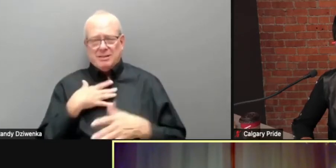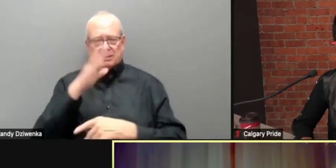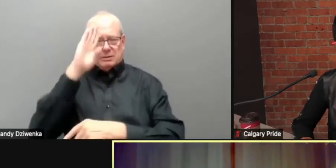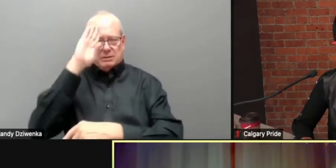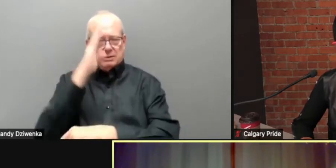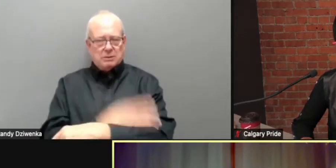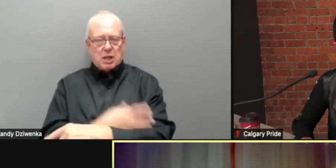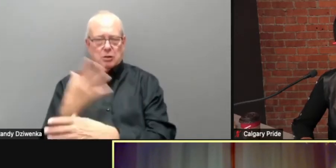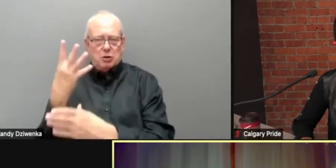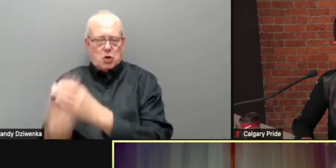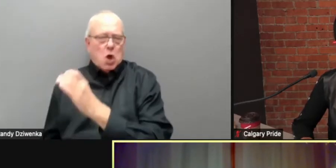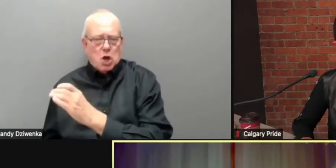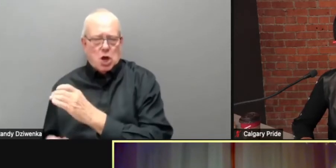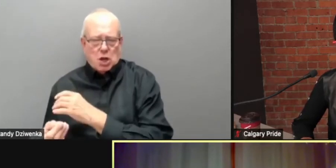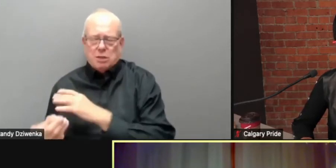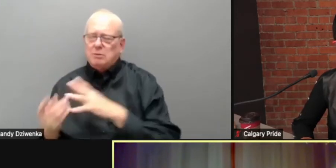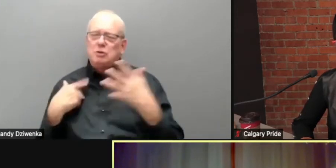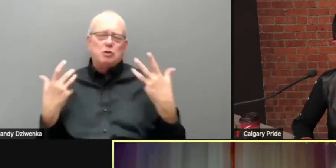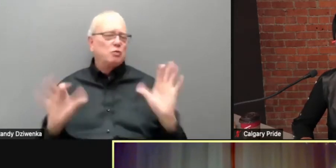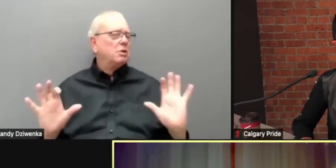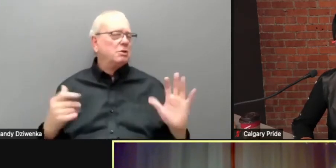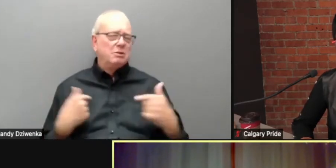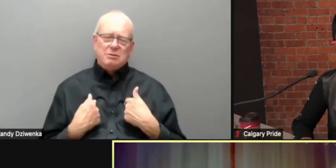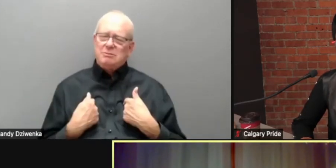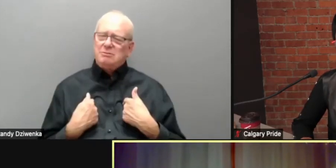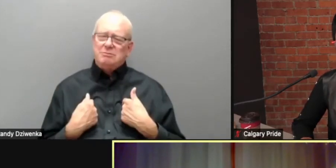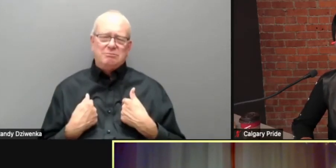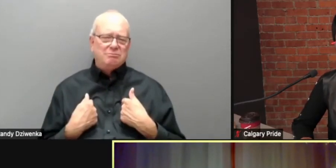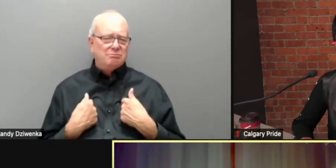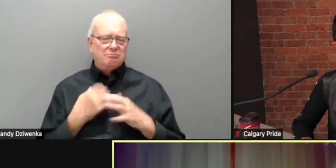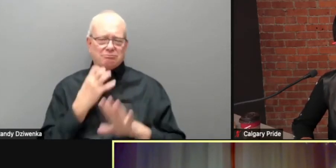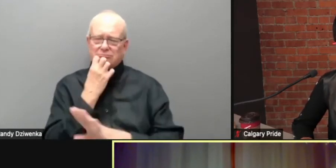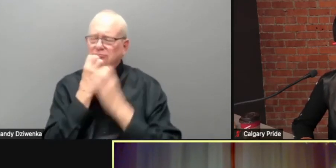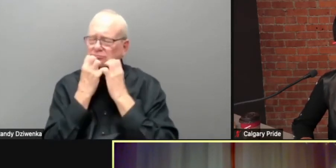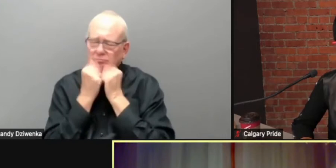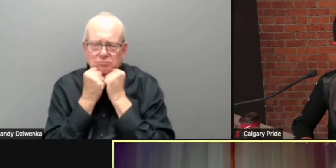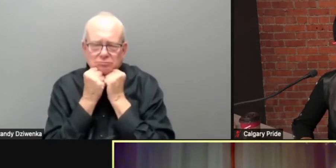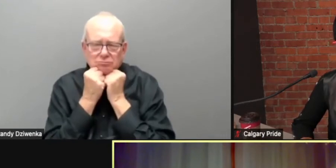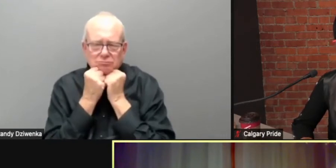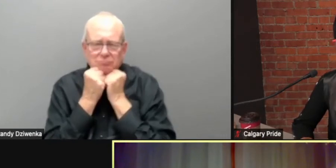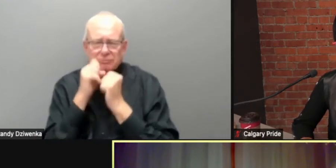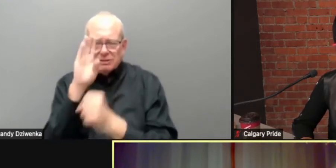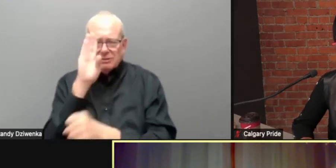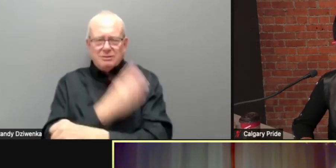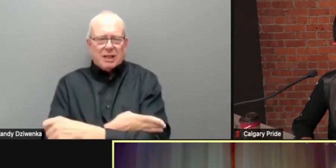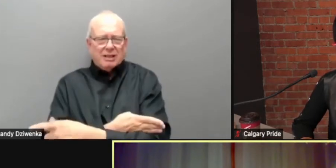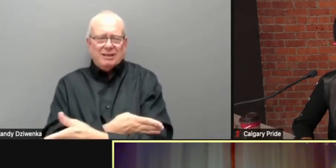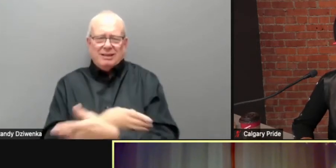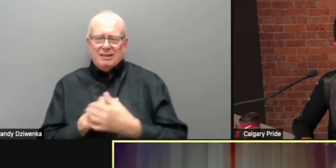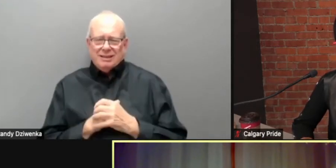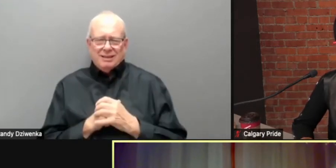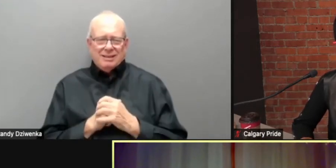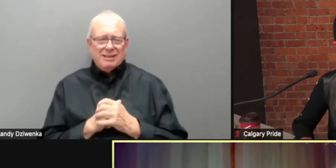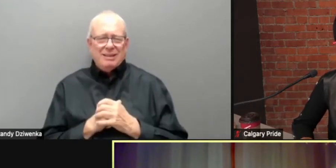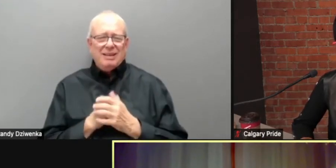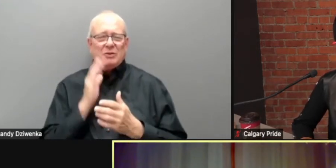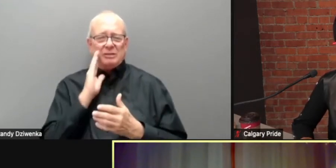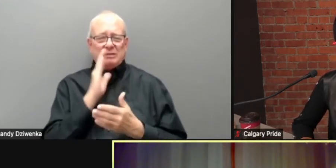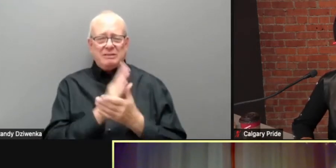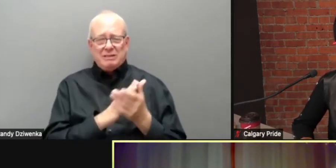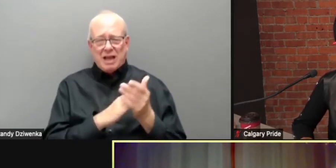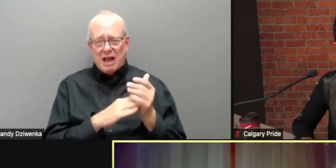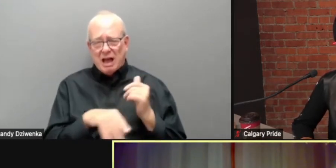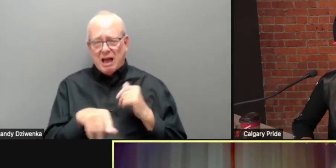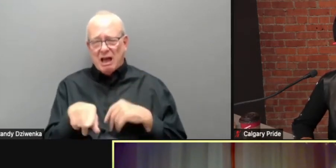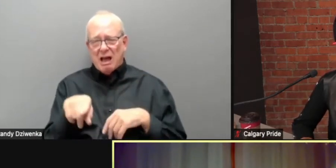he said, sometimes gay kids, when they're not accepted, they contemplate suicide. And I said, if you had done that, you would have